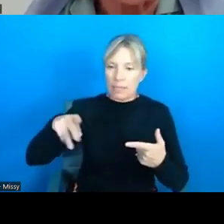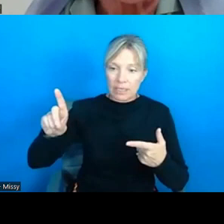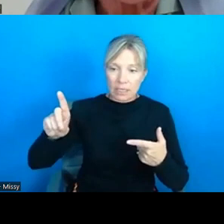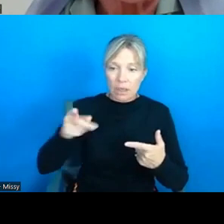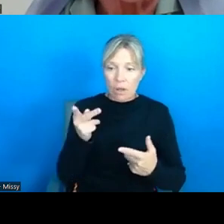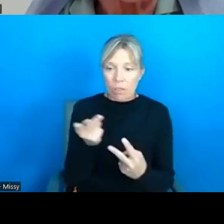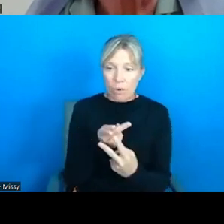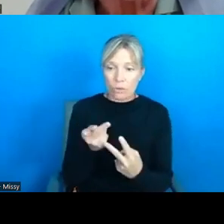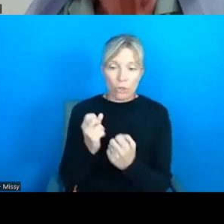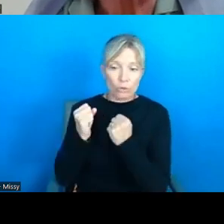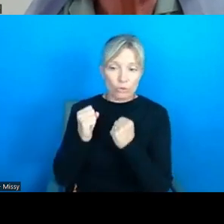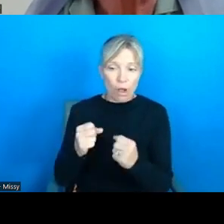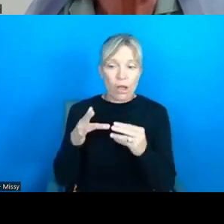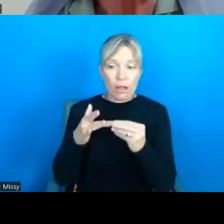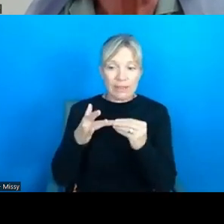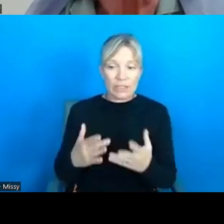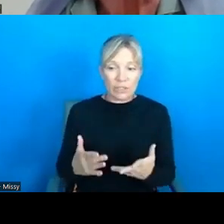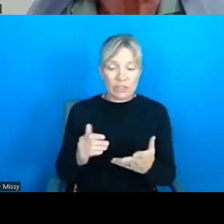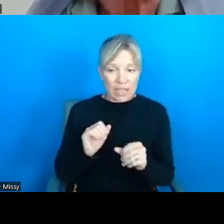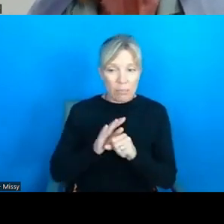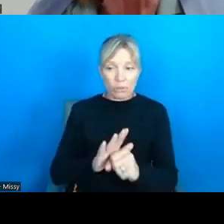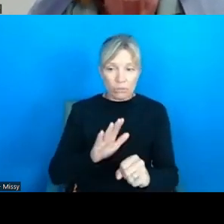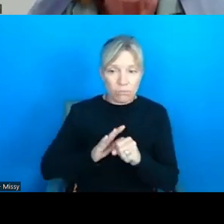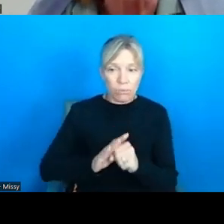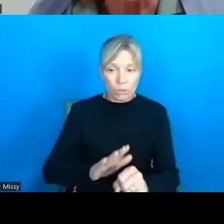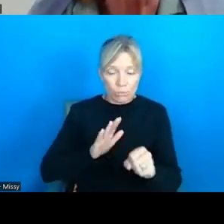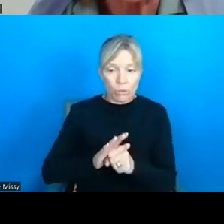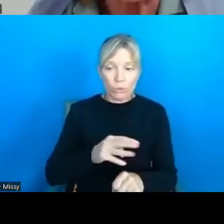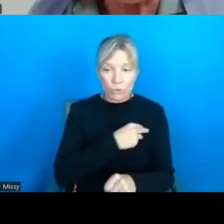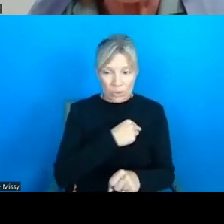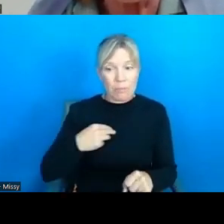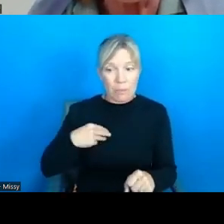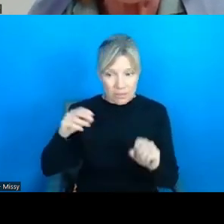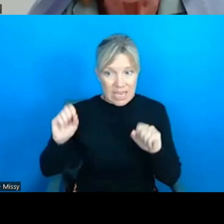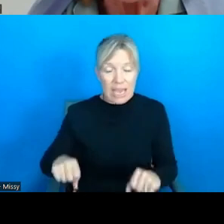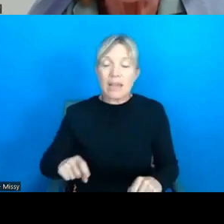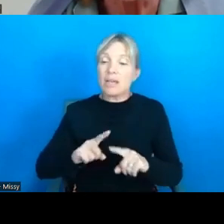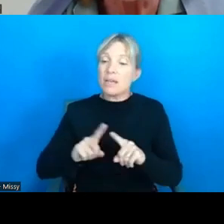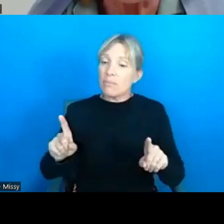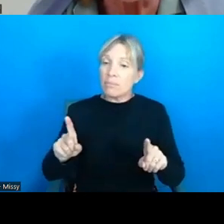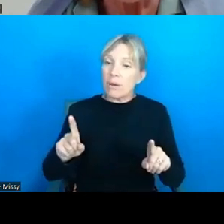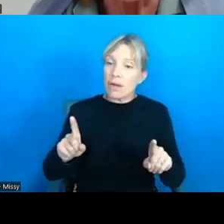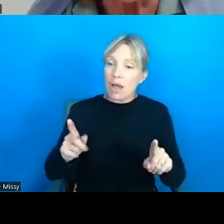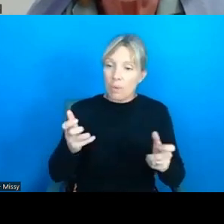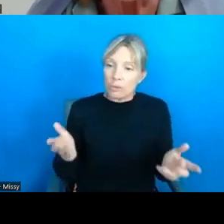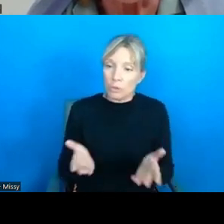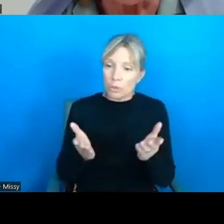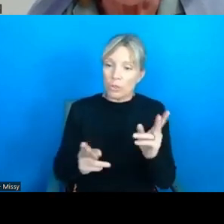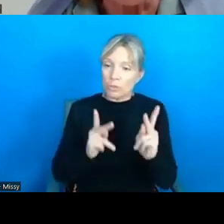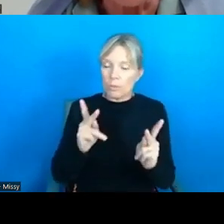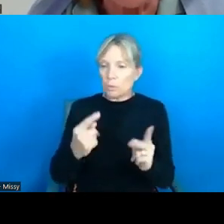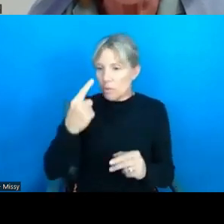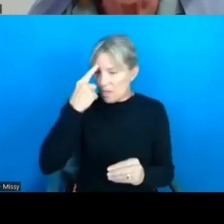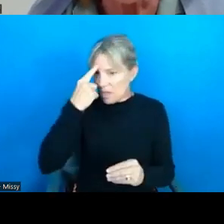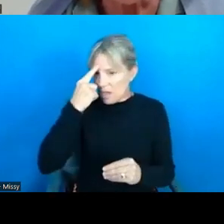for this and can keep pushing that through their memberships. But I'd like to encourage people to